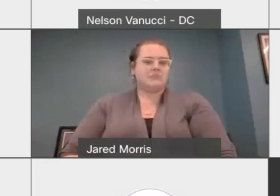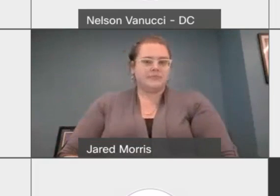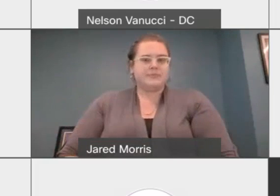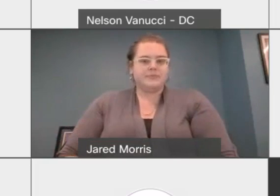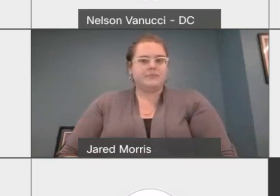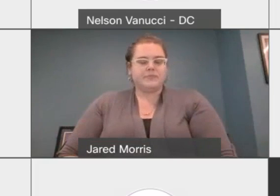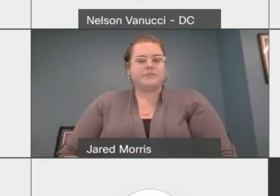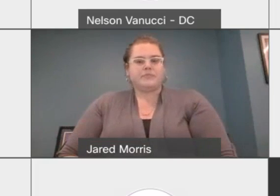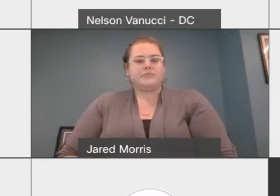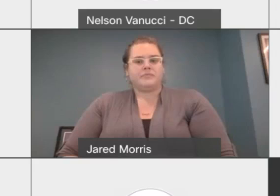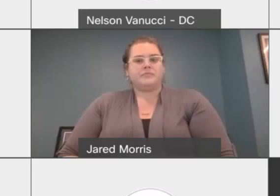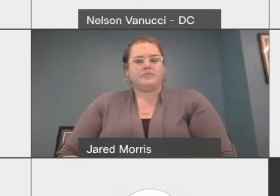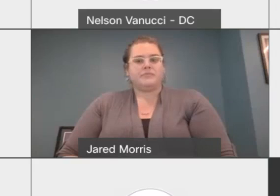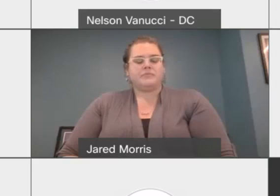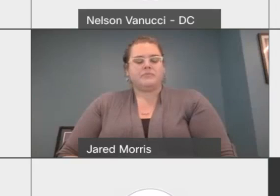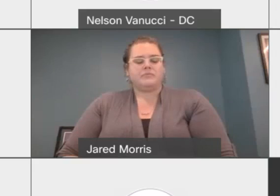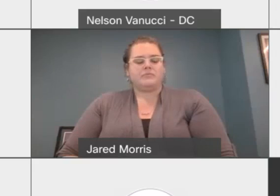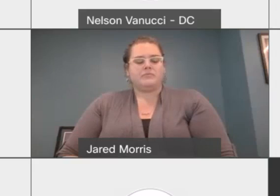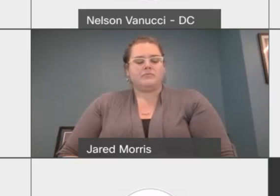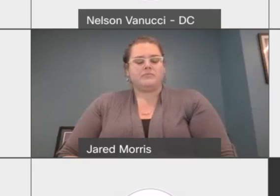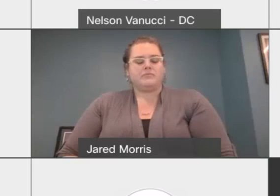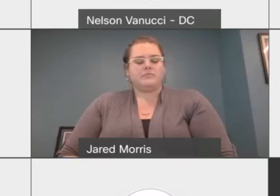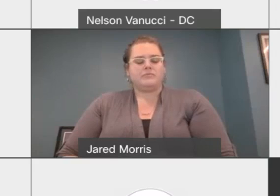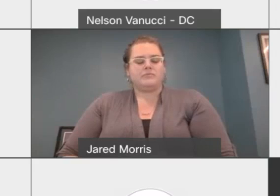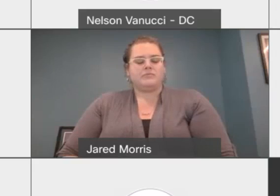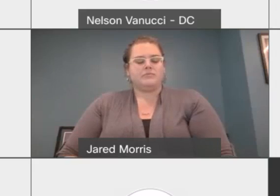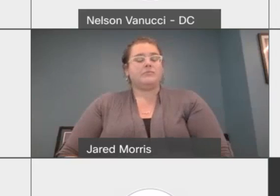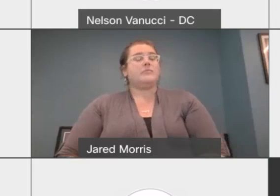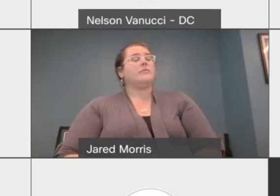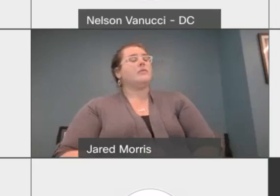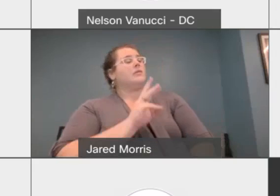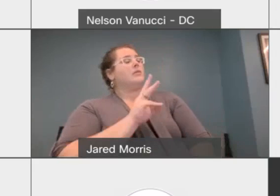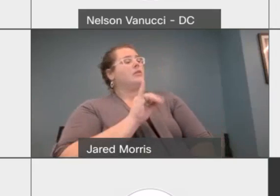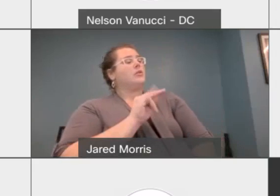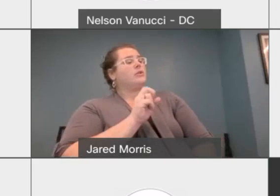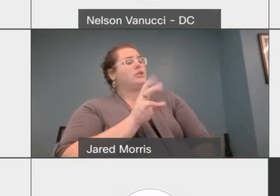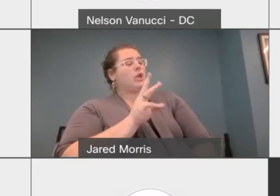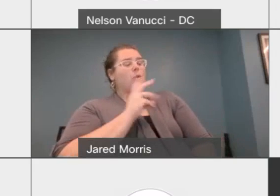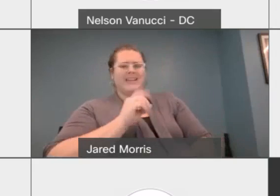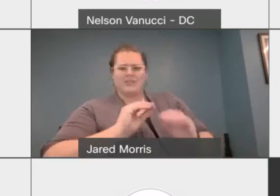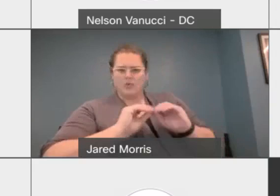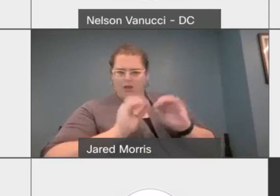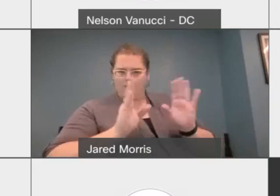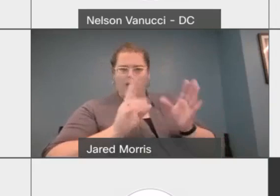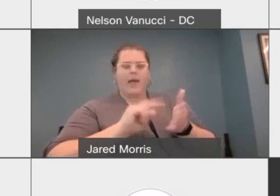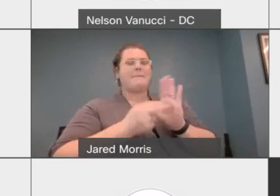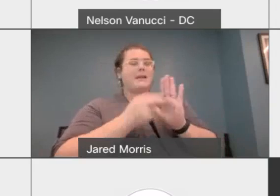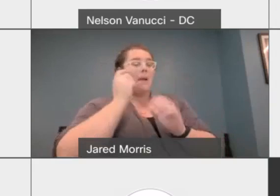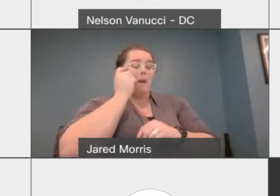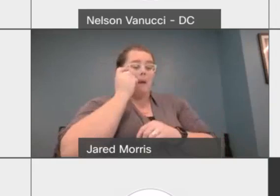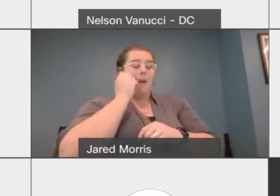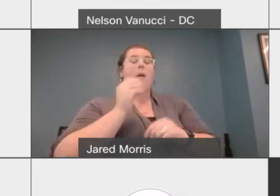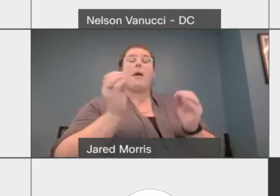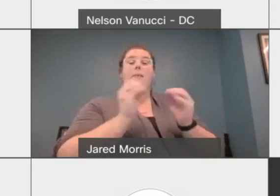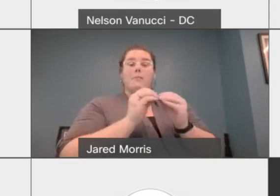And just so there is no confusion, while being more strict, they cannot require DDA